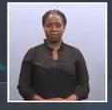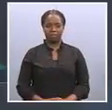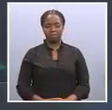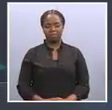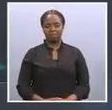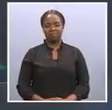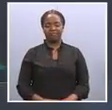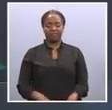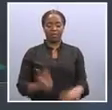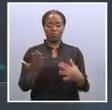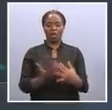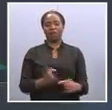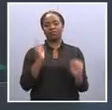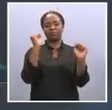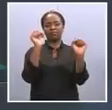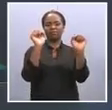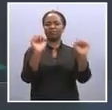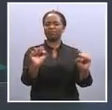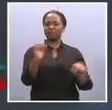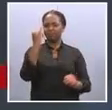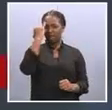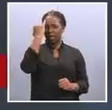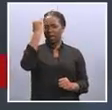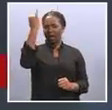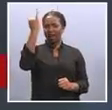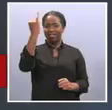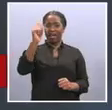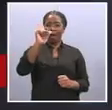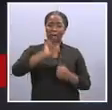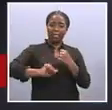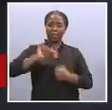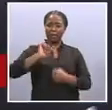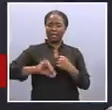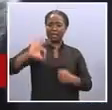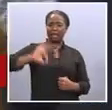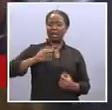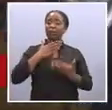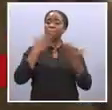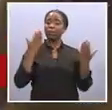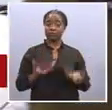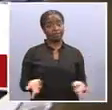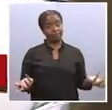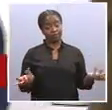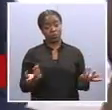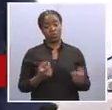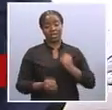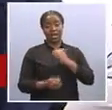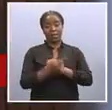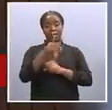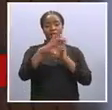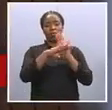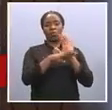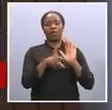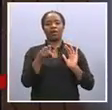Coming up after the break, imagine not being paid for months on end. That's what's happening to public works program workers